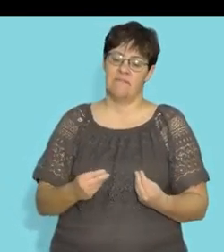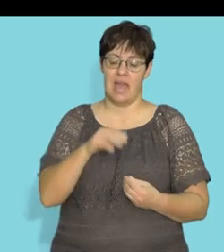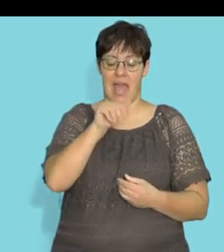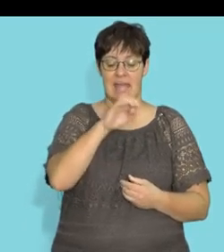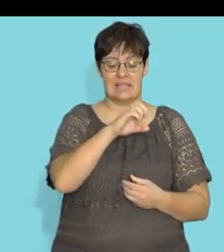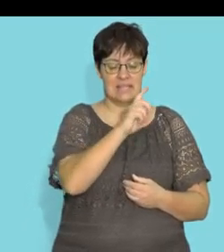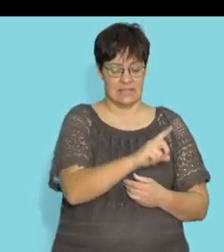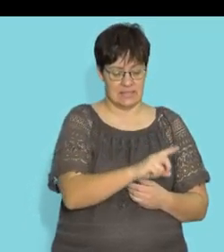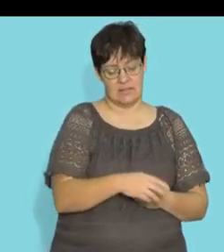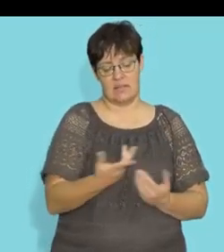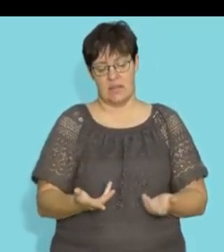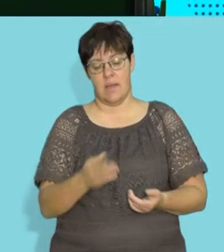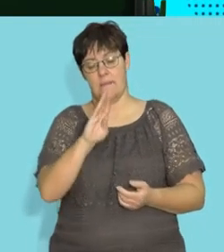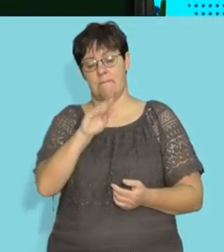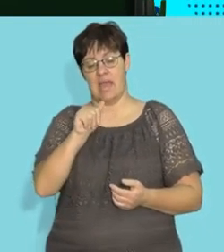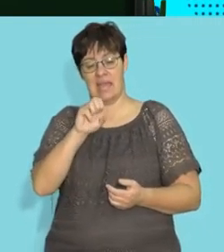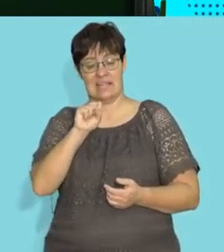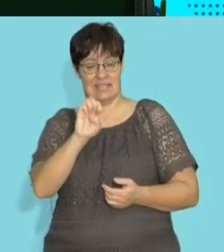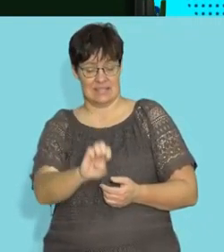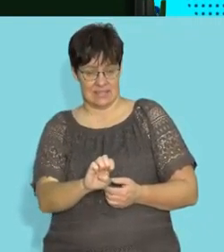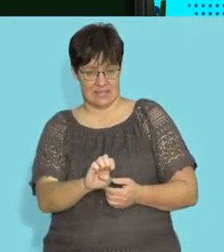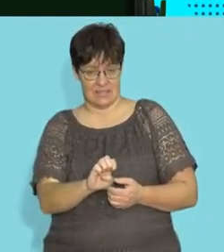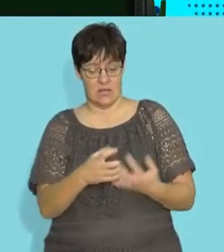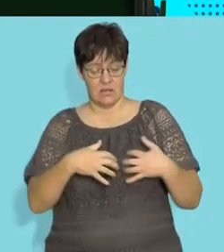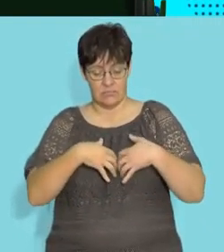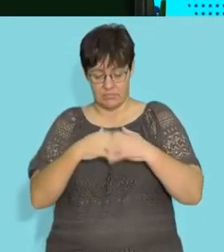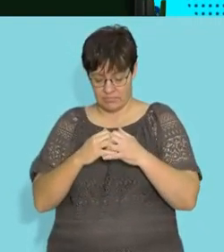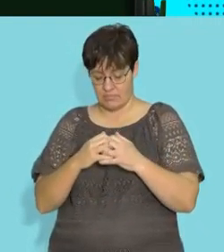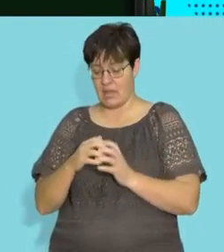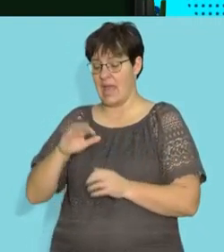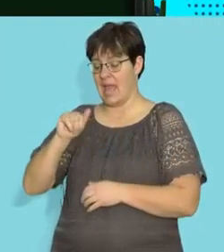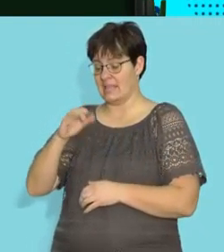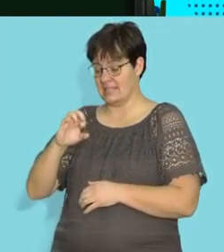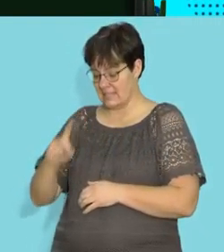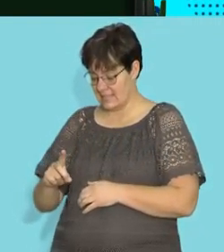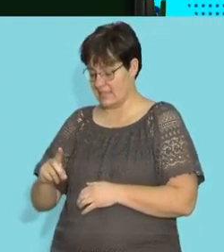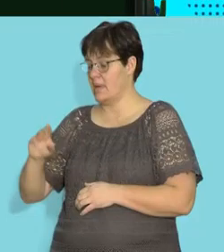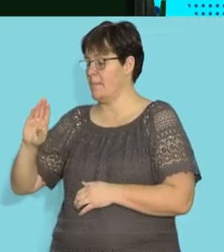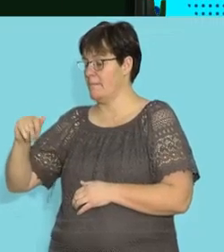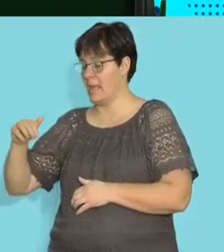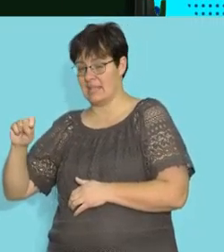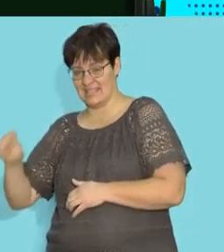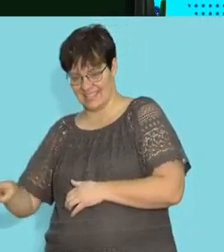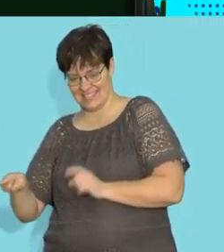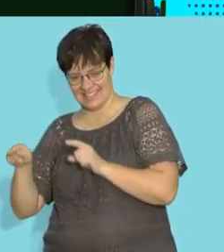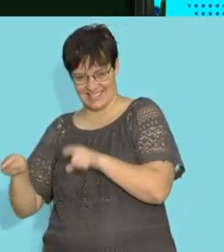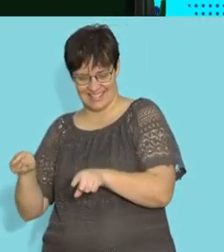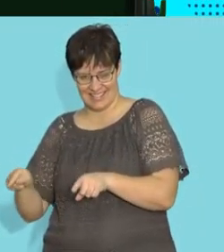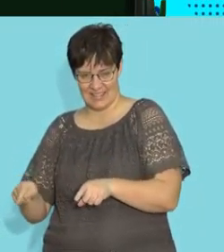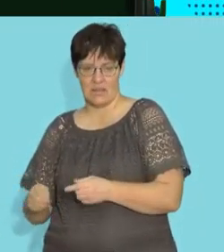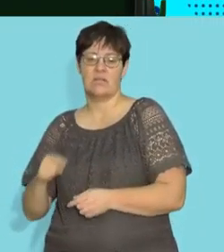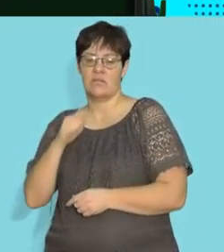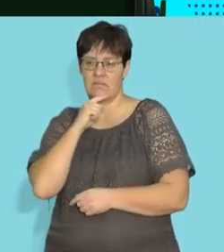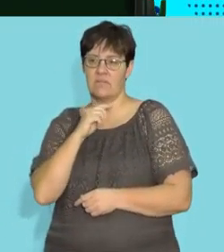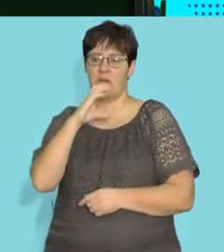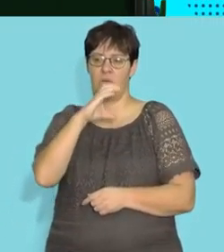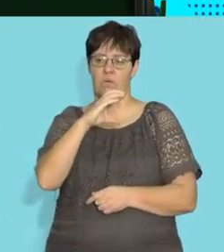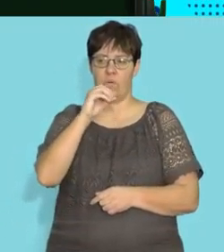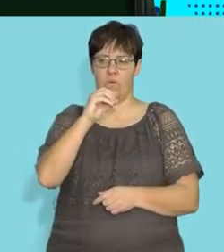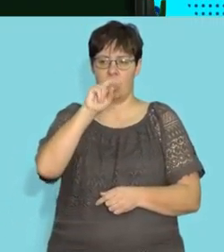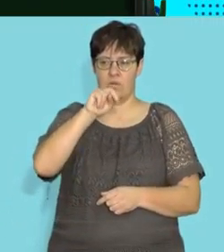proton, it makes your chloride ion your base in your reverse reaction.